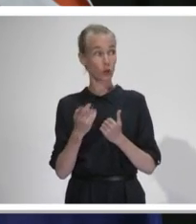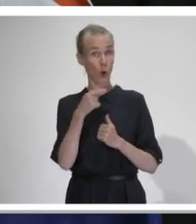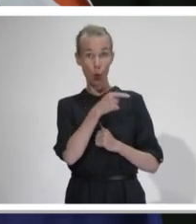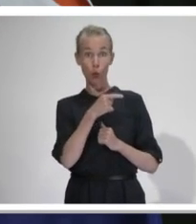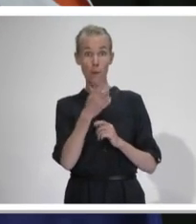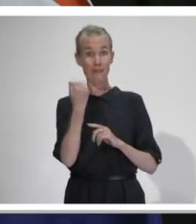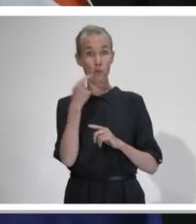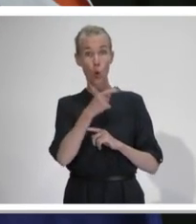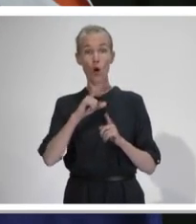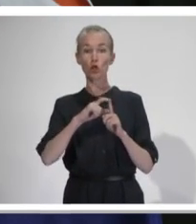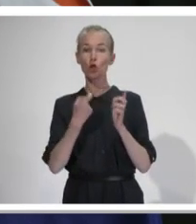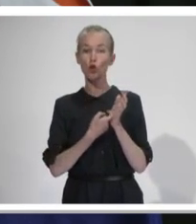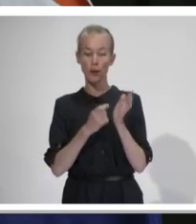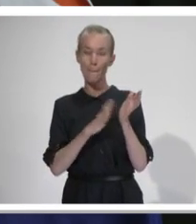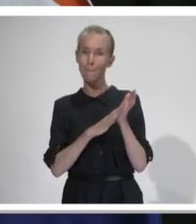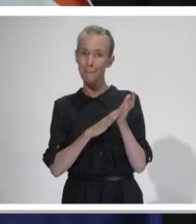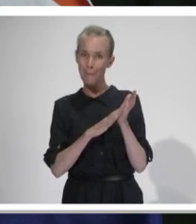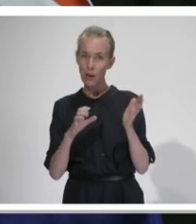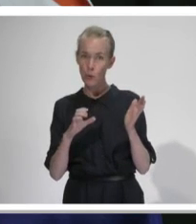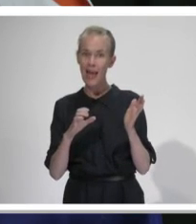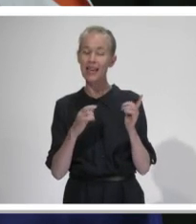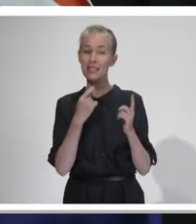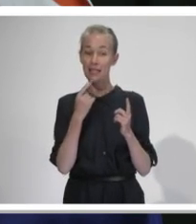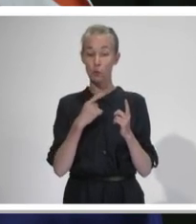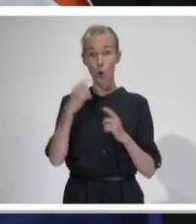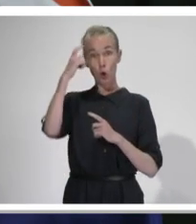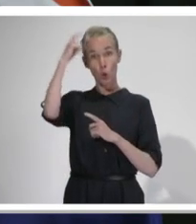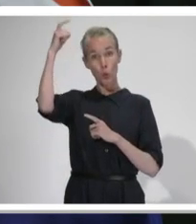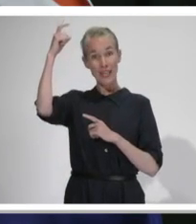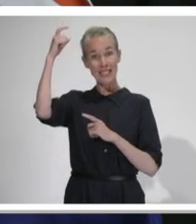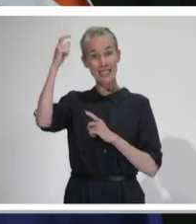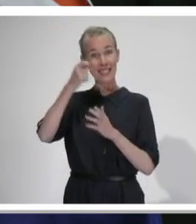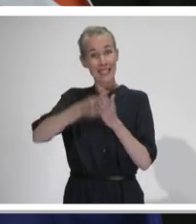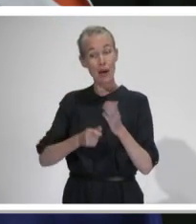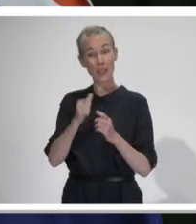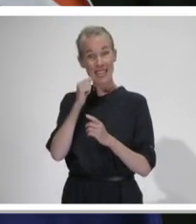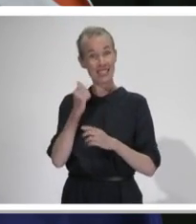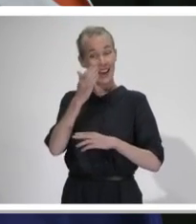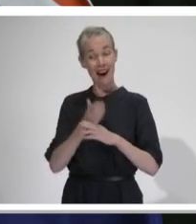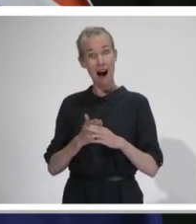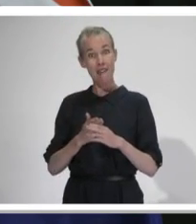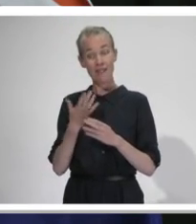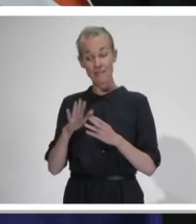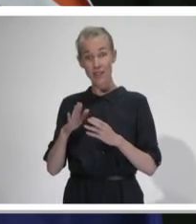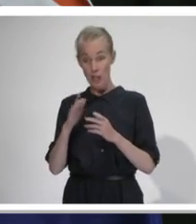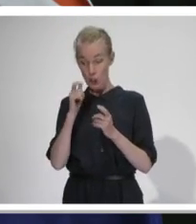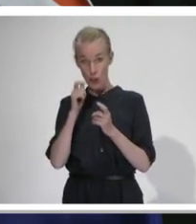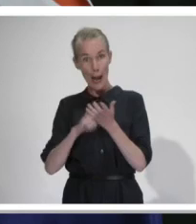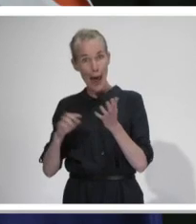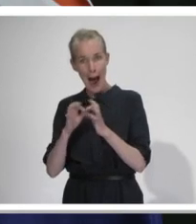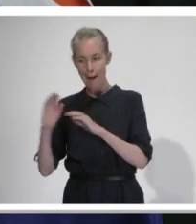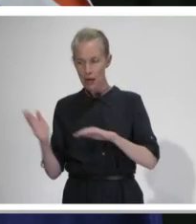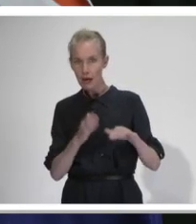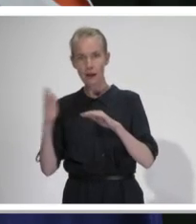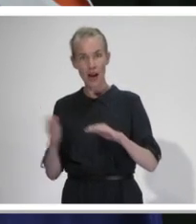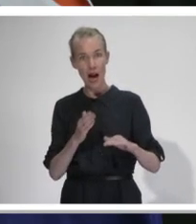those 350 odd tests in Queenstown yesterday have already been processed. Everybody was negative, but this is the kind